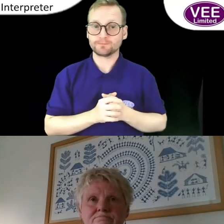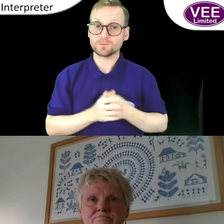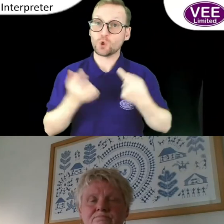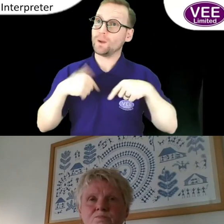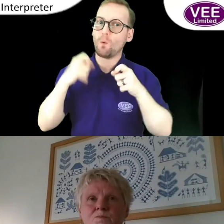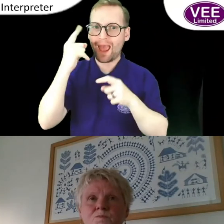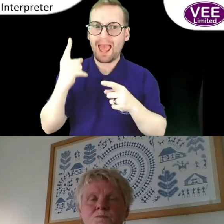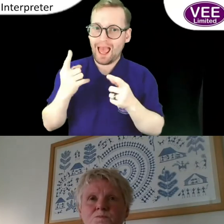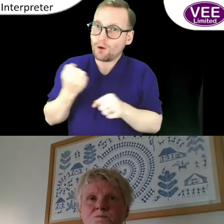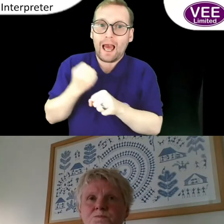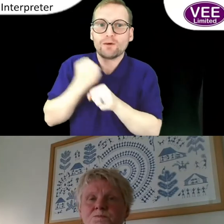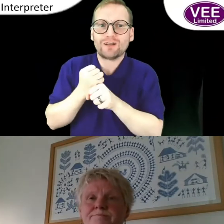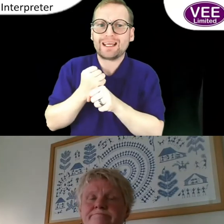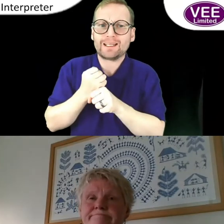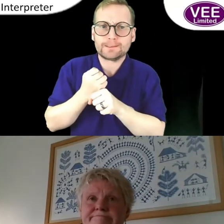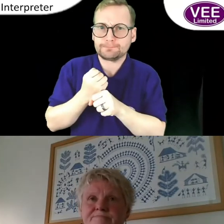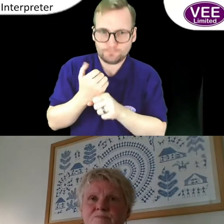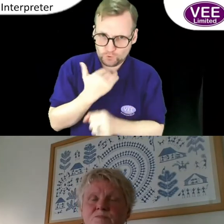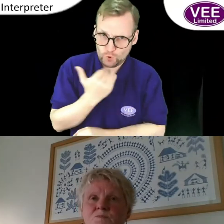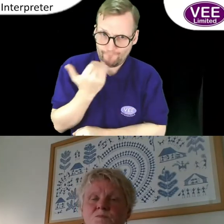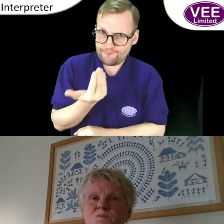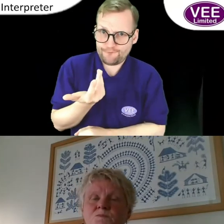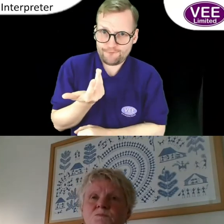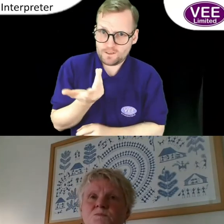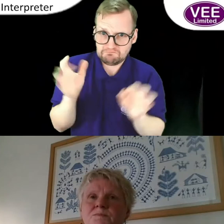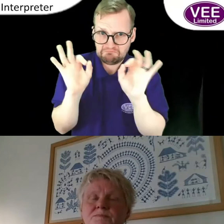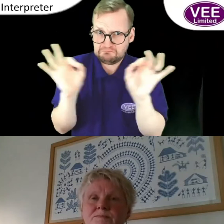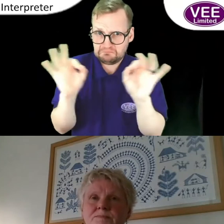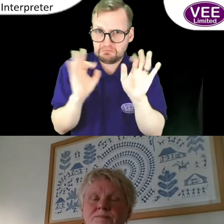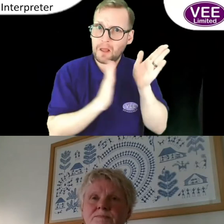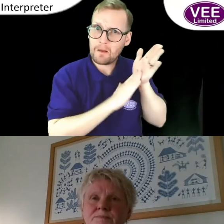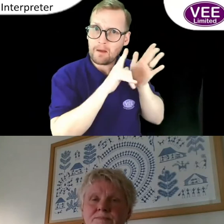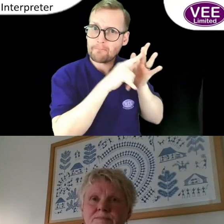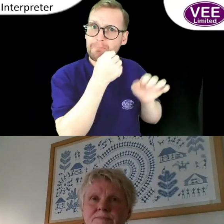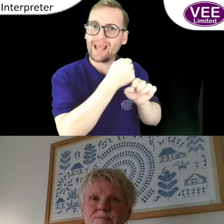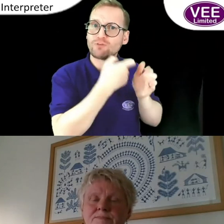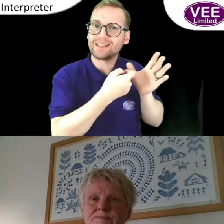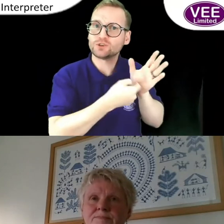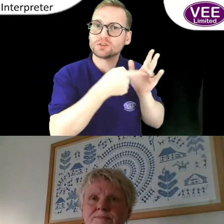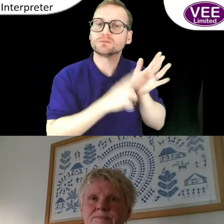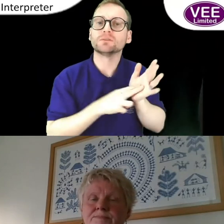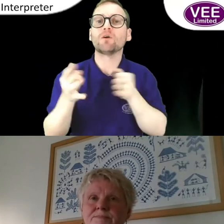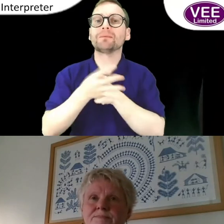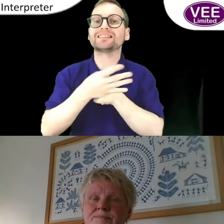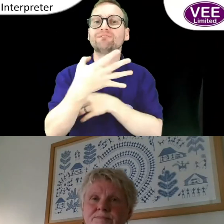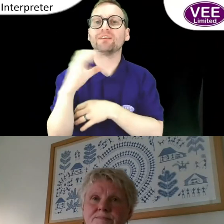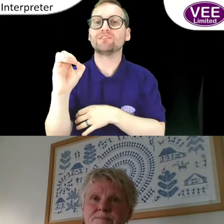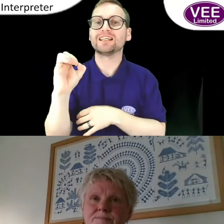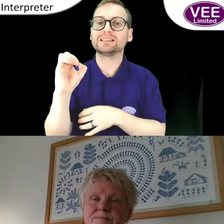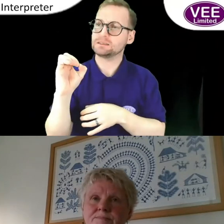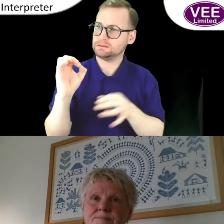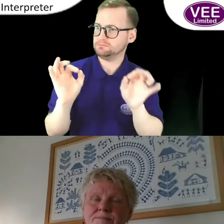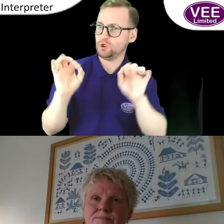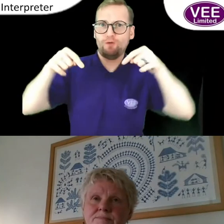our current galleries are completely inadequate about migration. We have a small section in the 1950s about